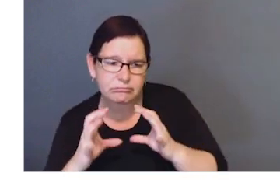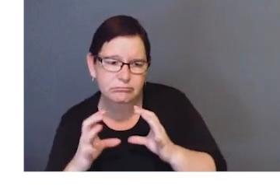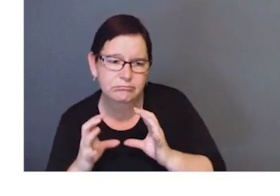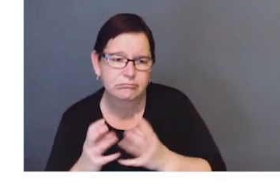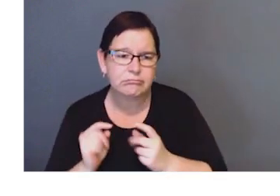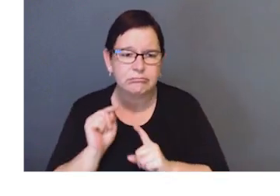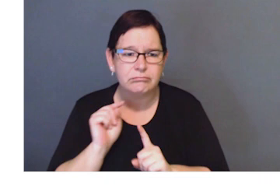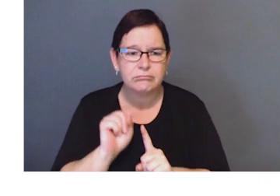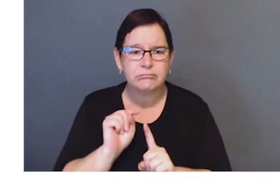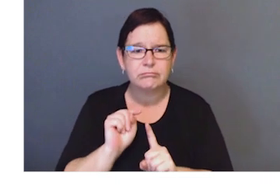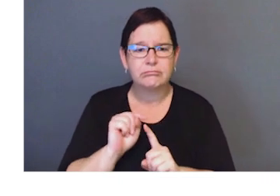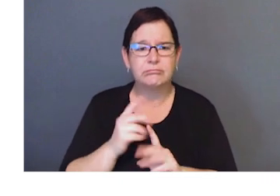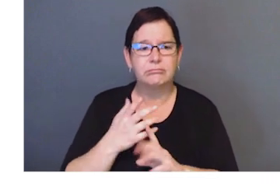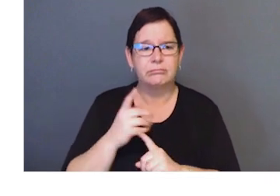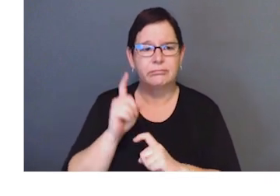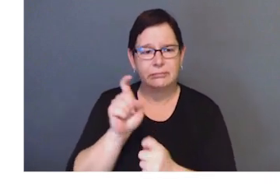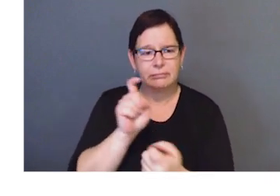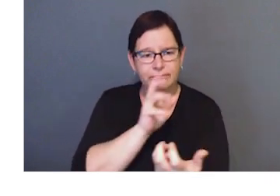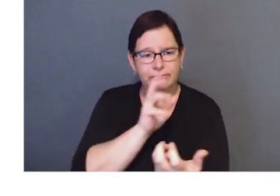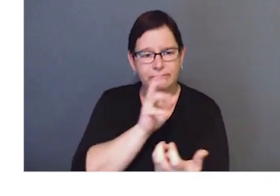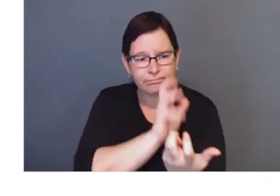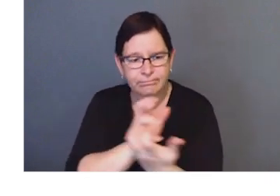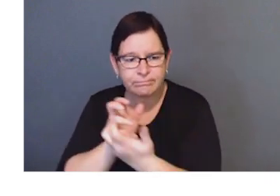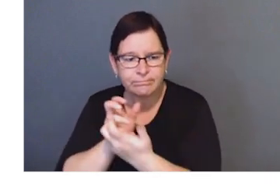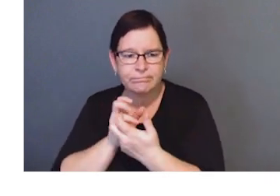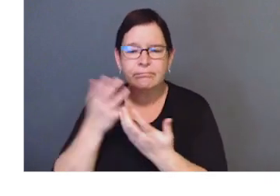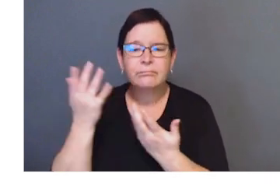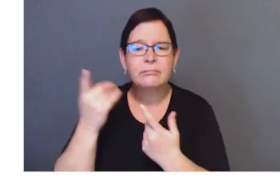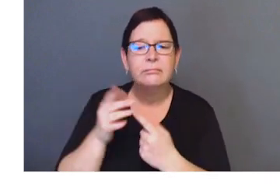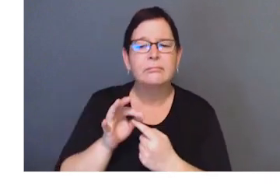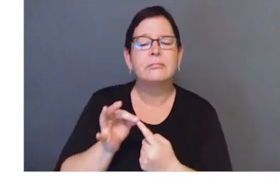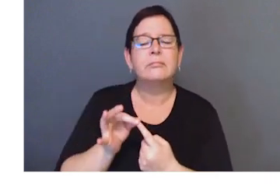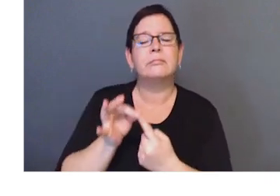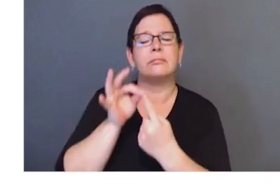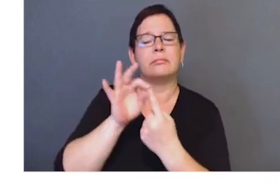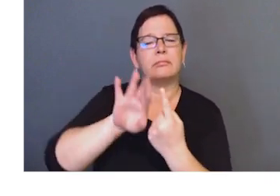categories, with the exception of life-sustaining therapy.